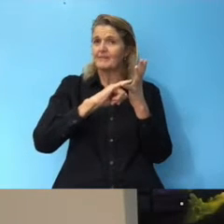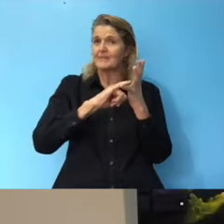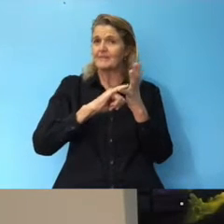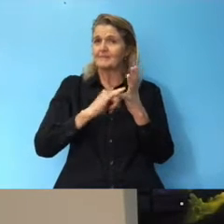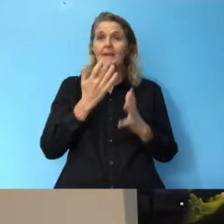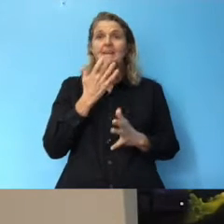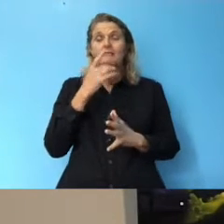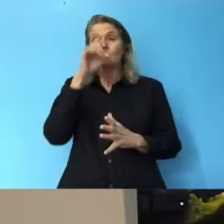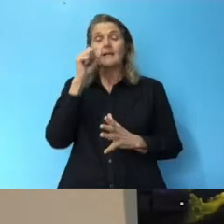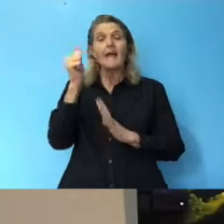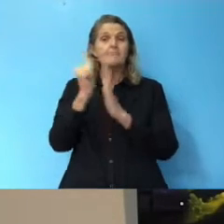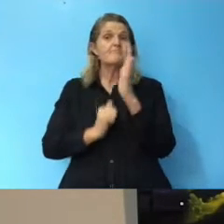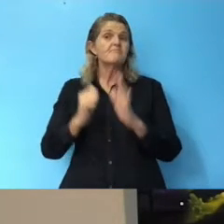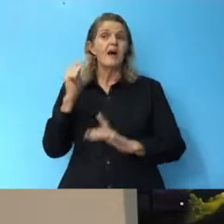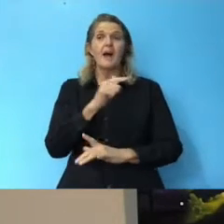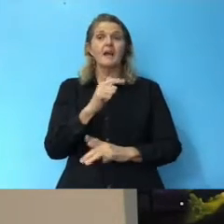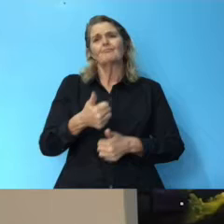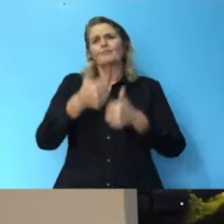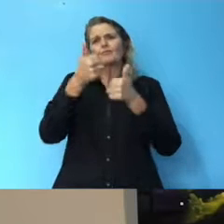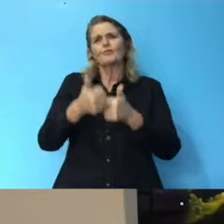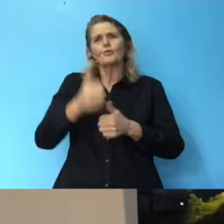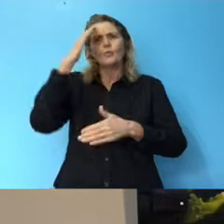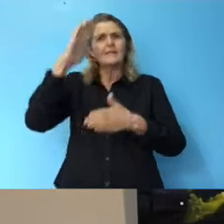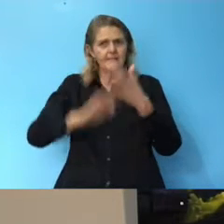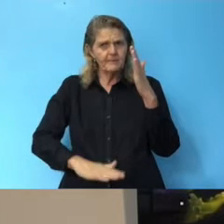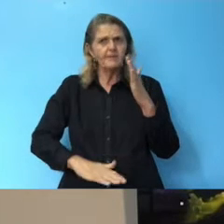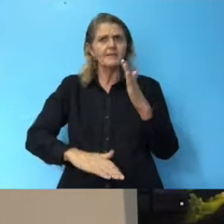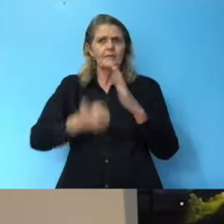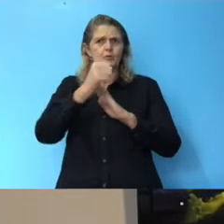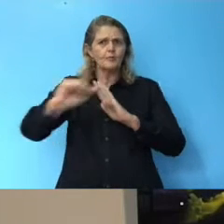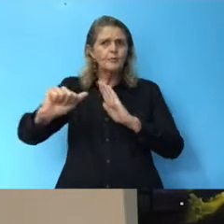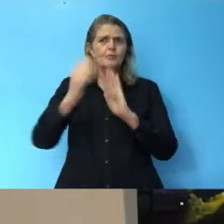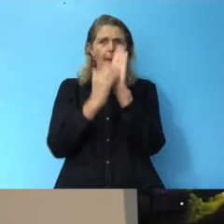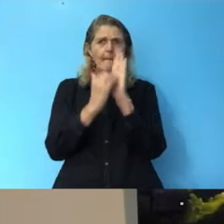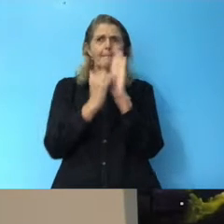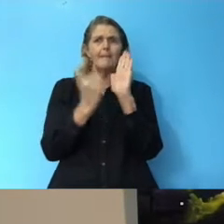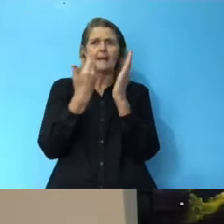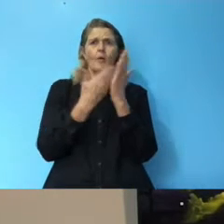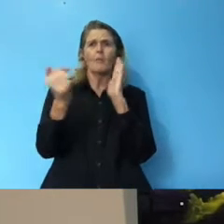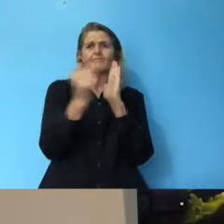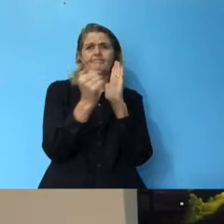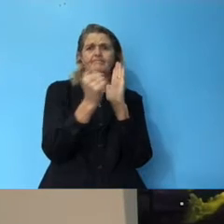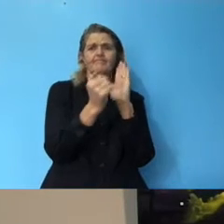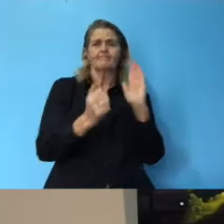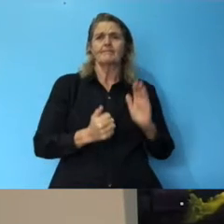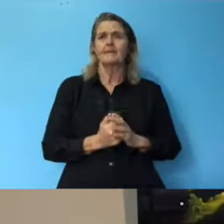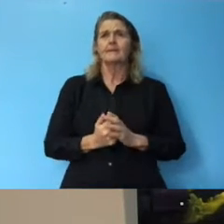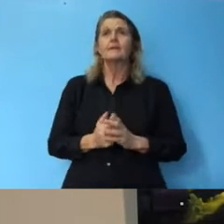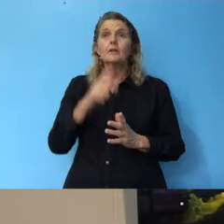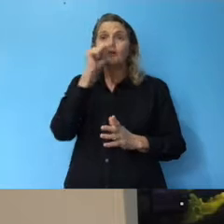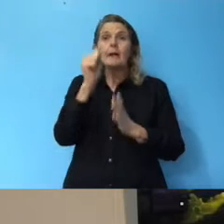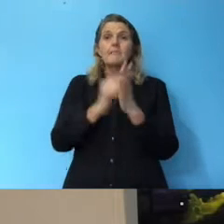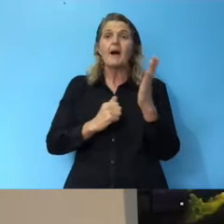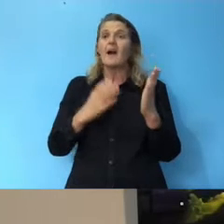on one, especially for our last session. This one's quite large, but that's what I've got. You can get them from like Officeworks or